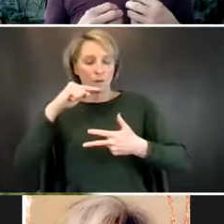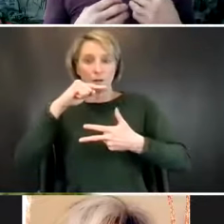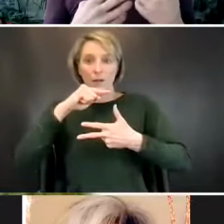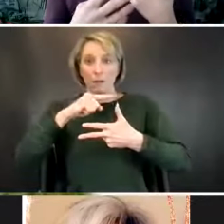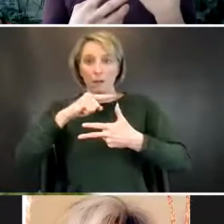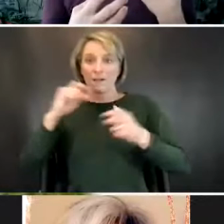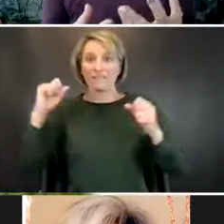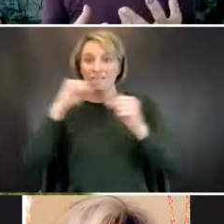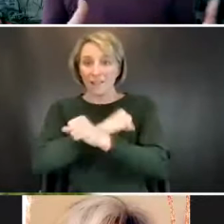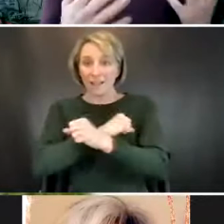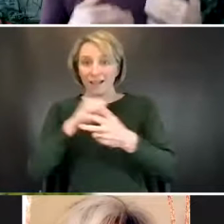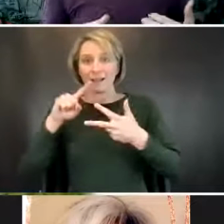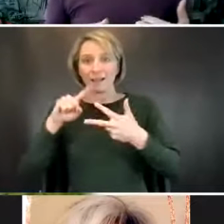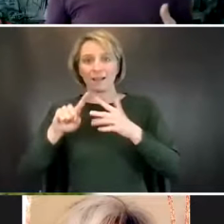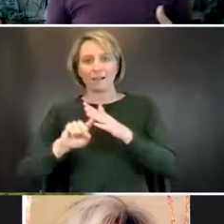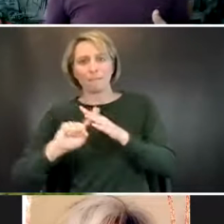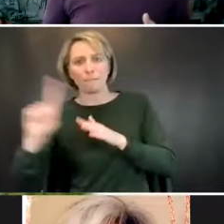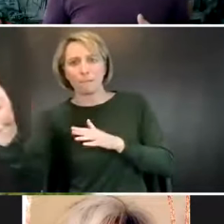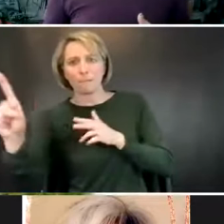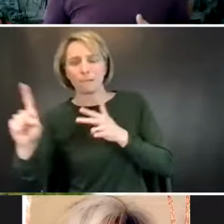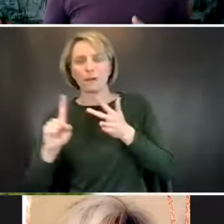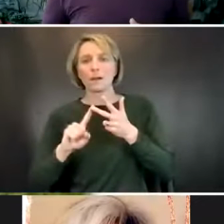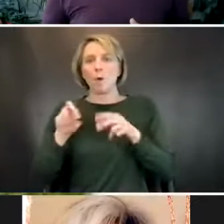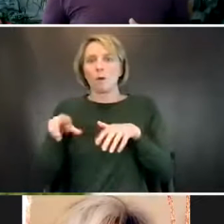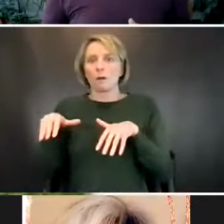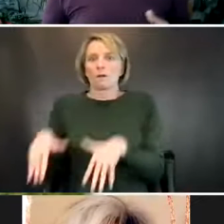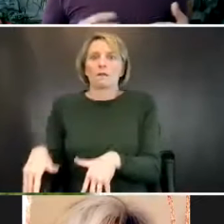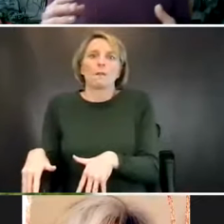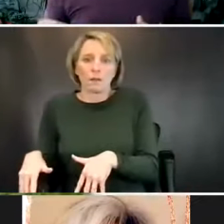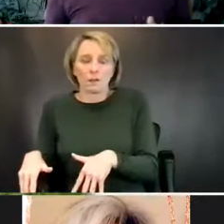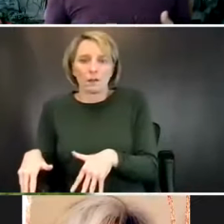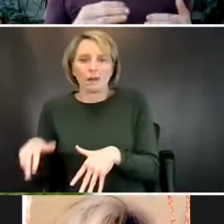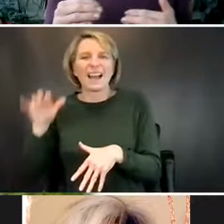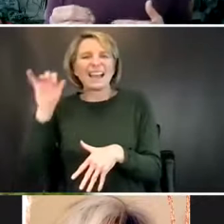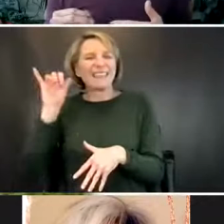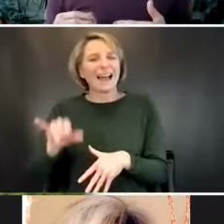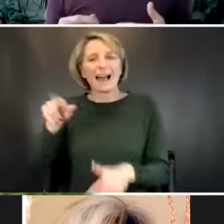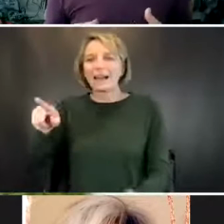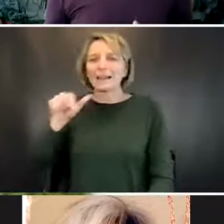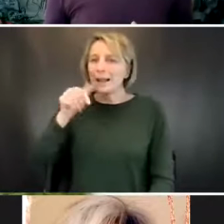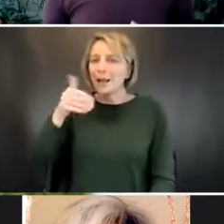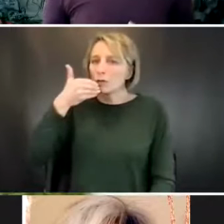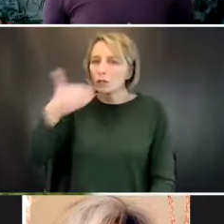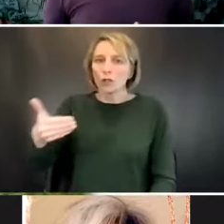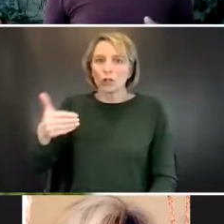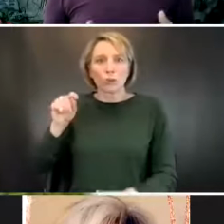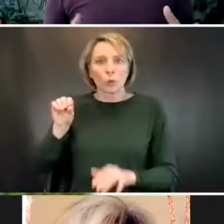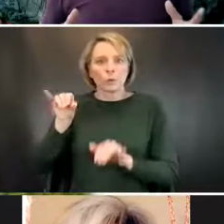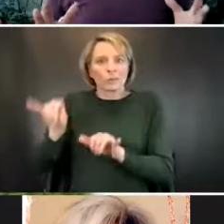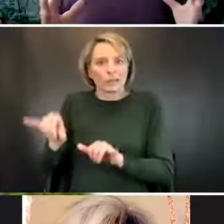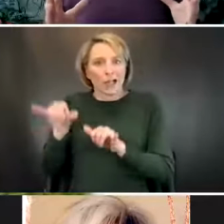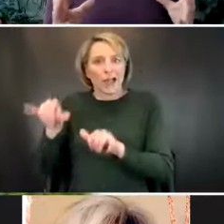is not good to be stuck in. And we're going to move into that in the next slide with the stress response cycle. But bringing yourself